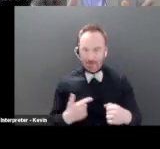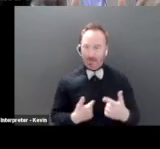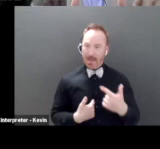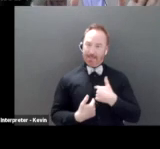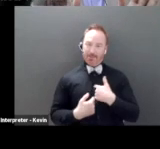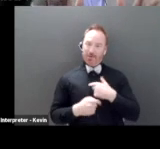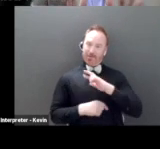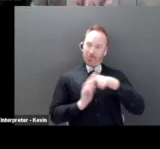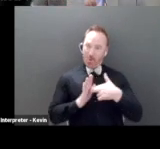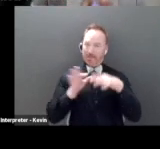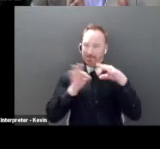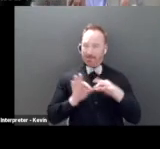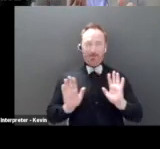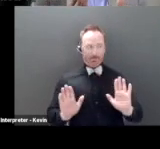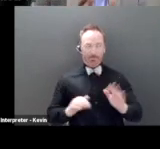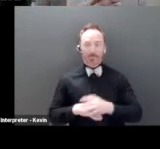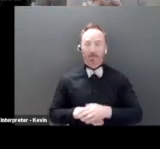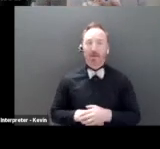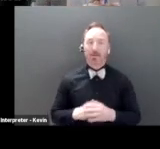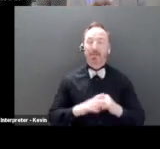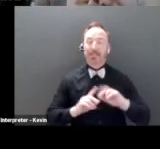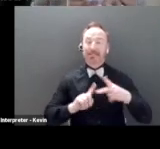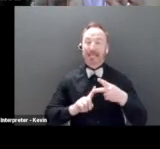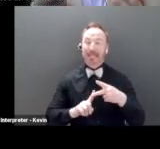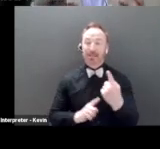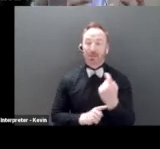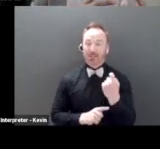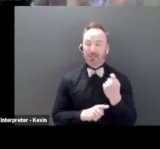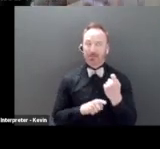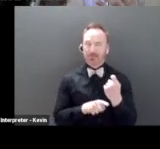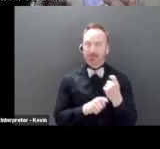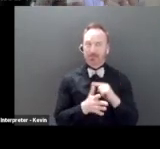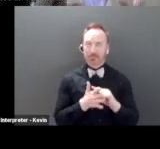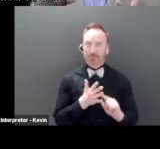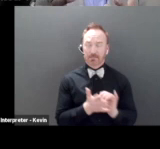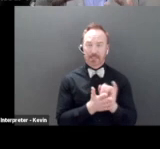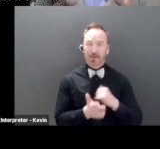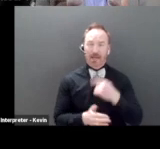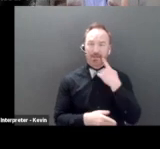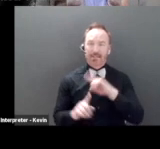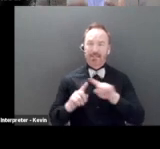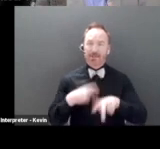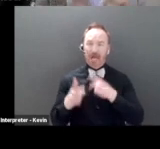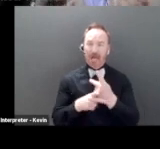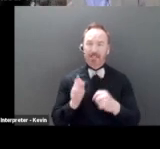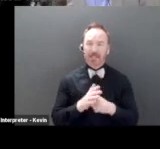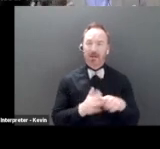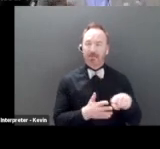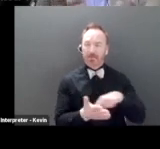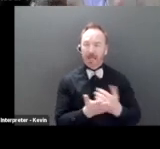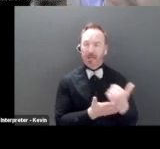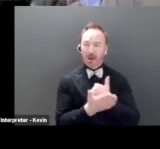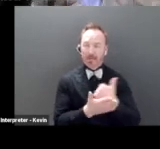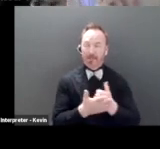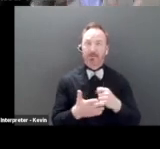So that's all I have on that second question of all the different types of compensation, the